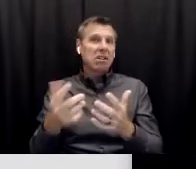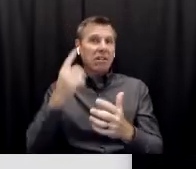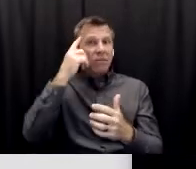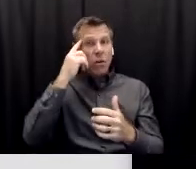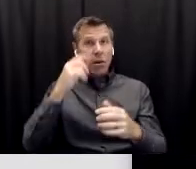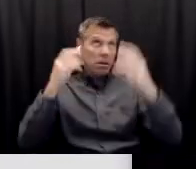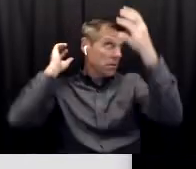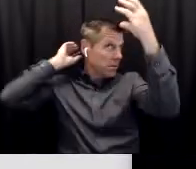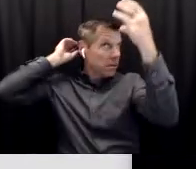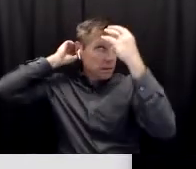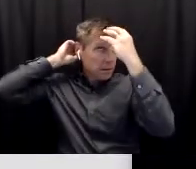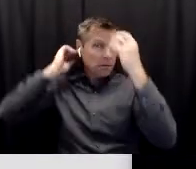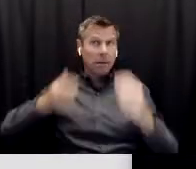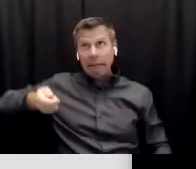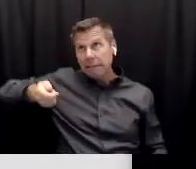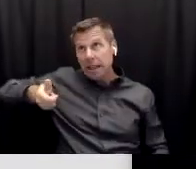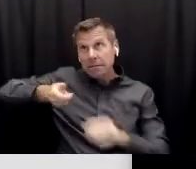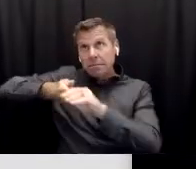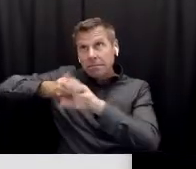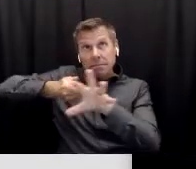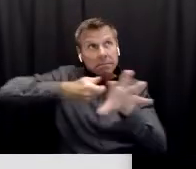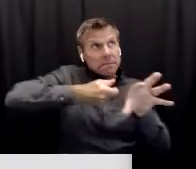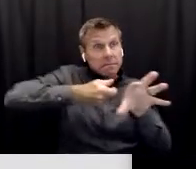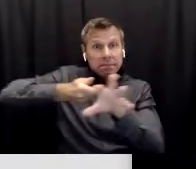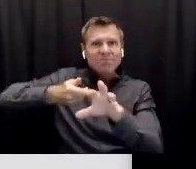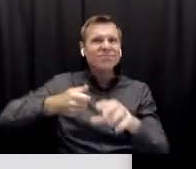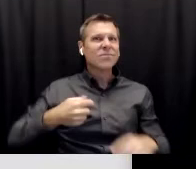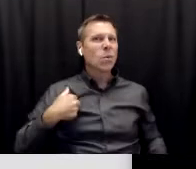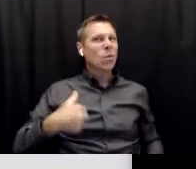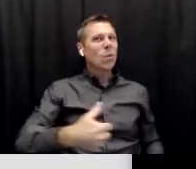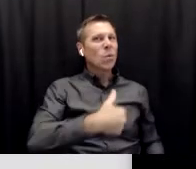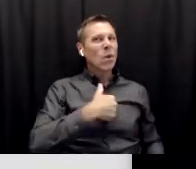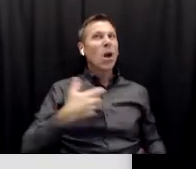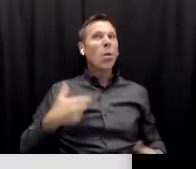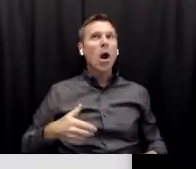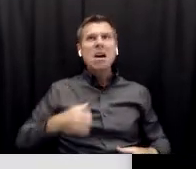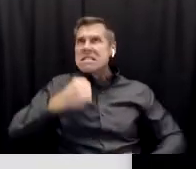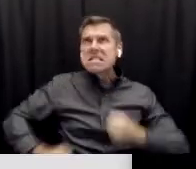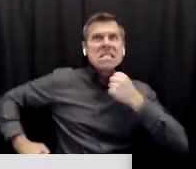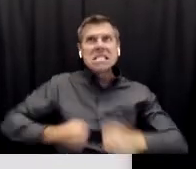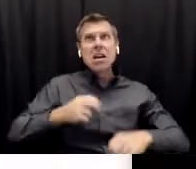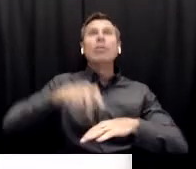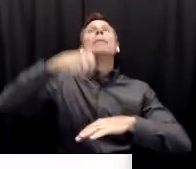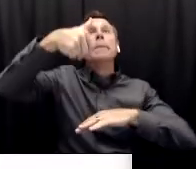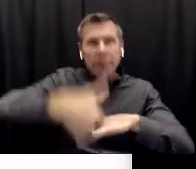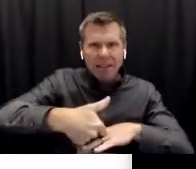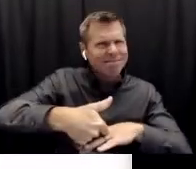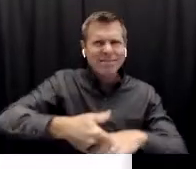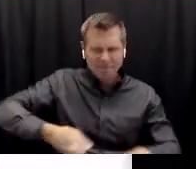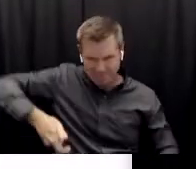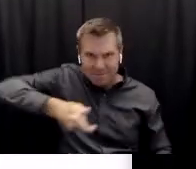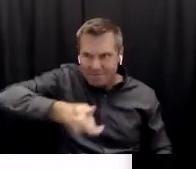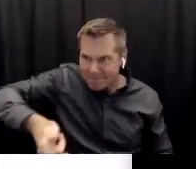headlamps, flashlights, because we don't, as humans, want to be tripping and falling over anything else as well. So